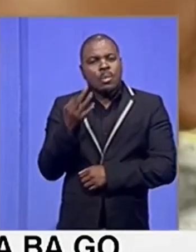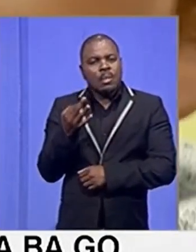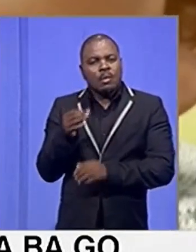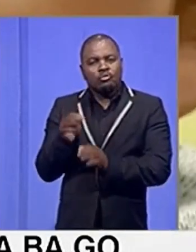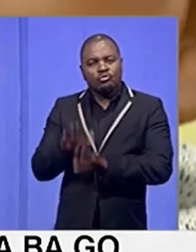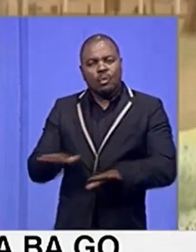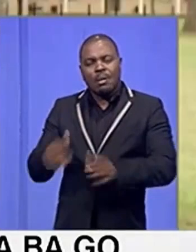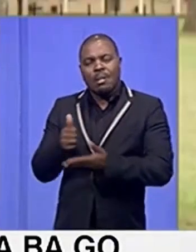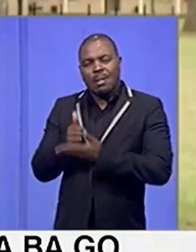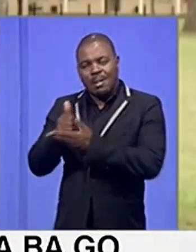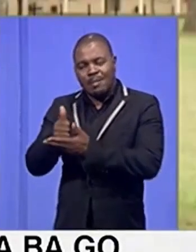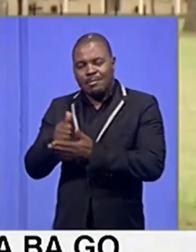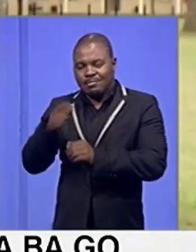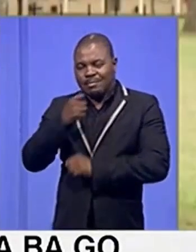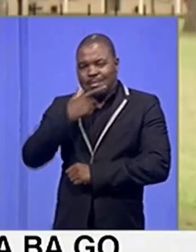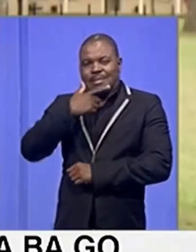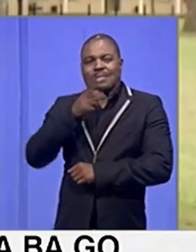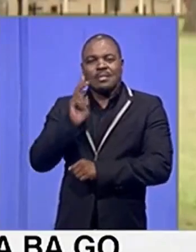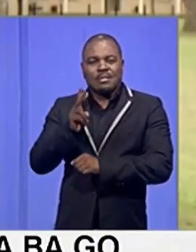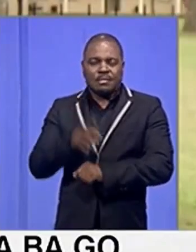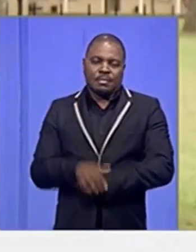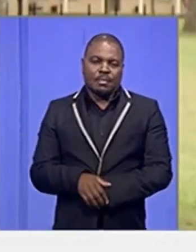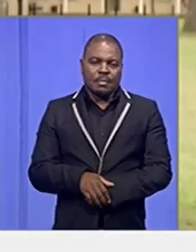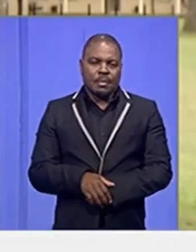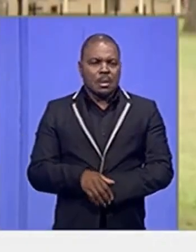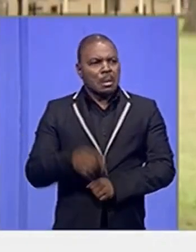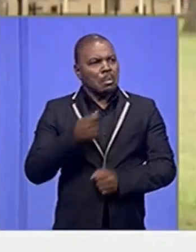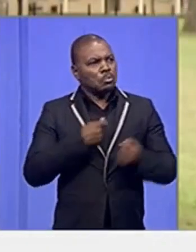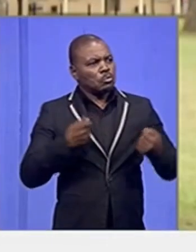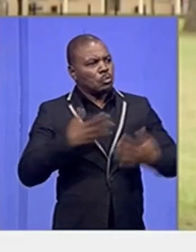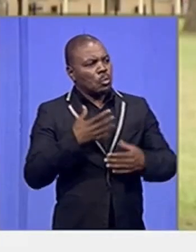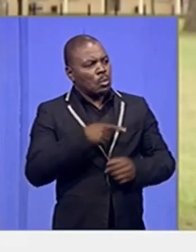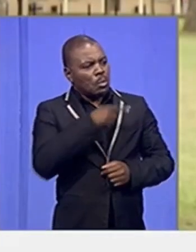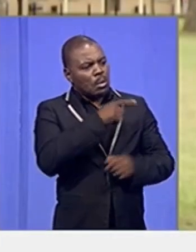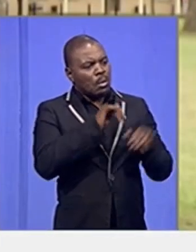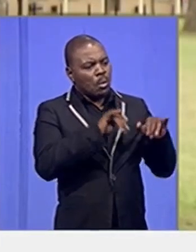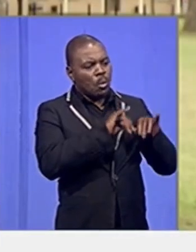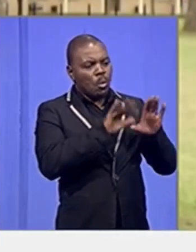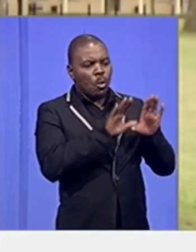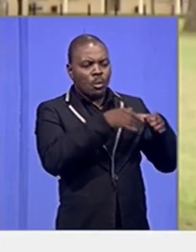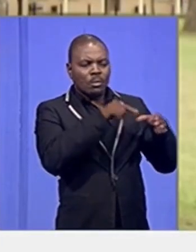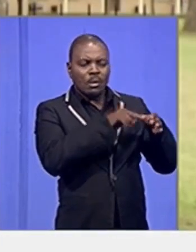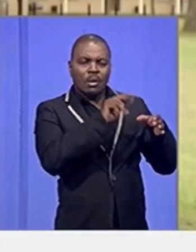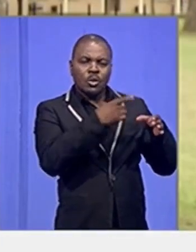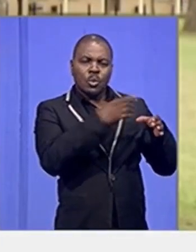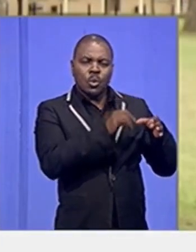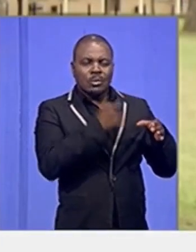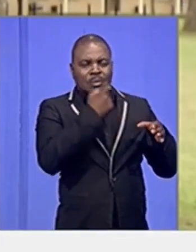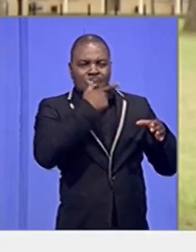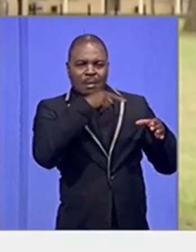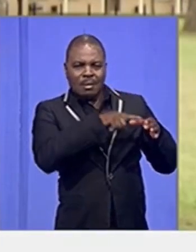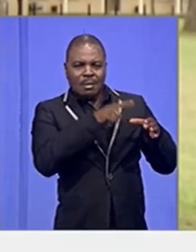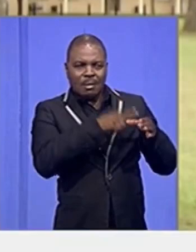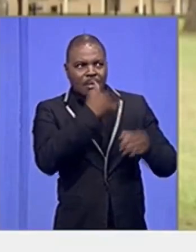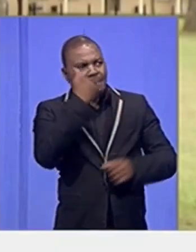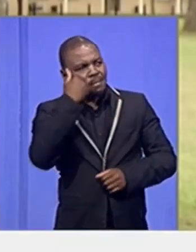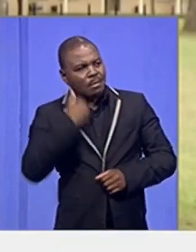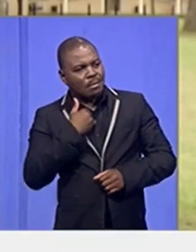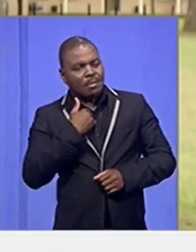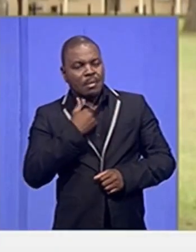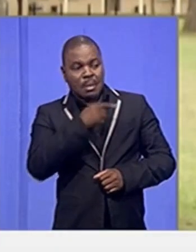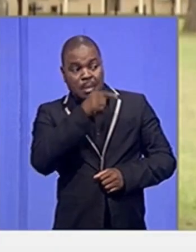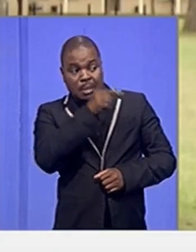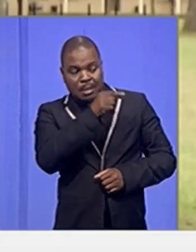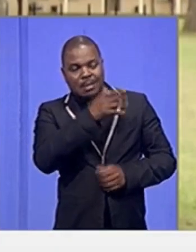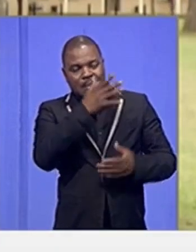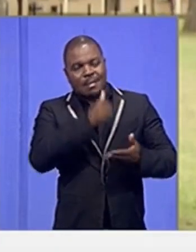meemele gape. Ke ile ka makala ke humana kgolo ya go tswa ko Operation Smile. Then ke bona ba Operation Smile ke